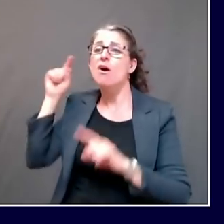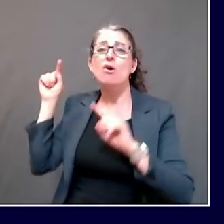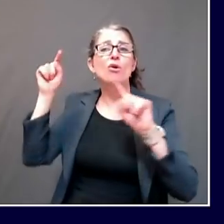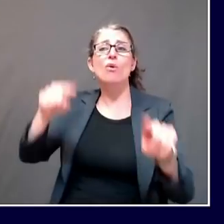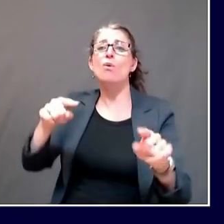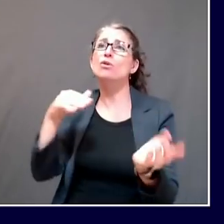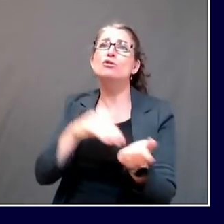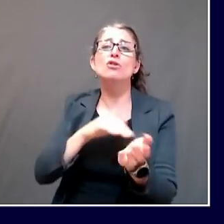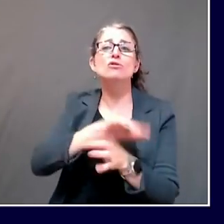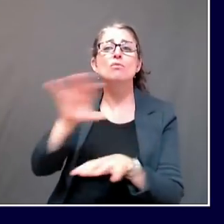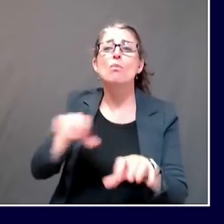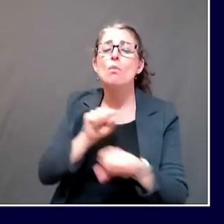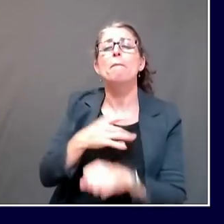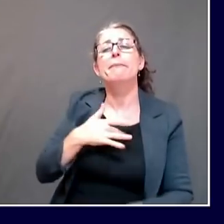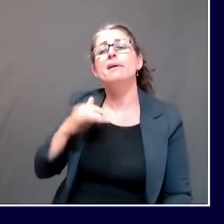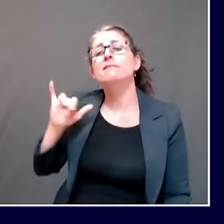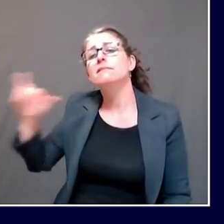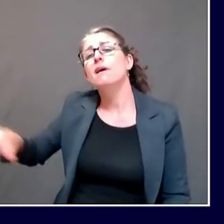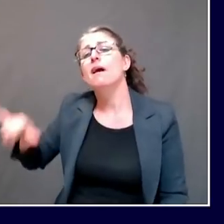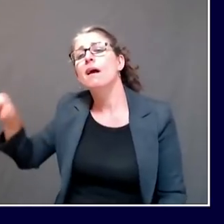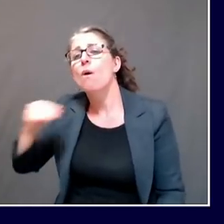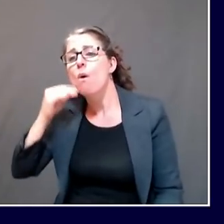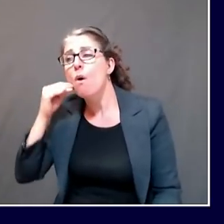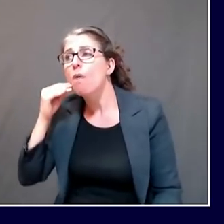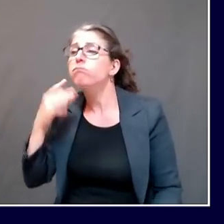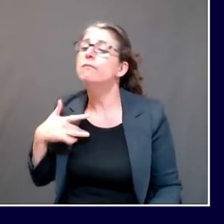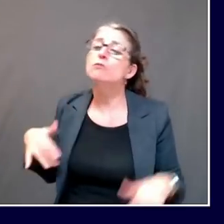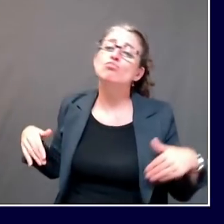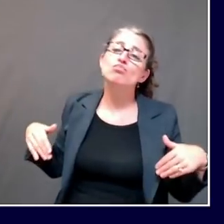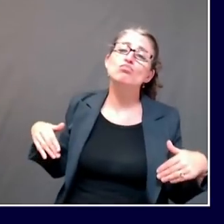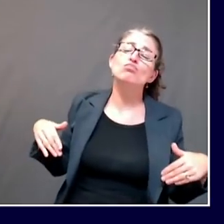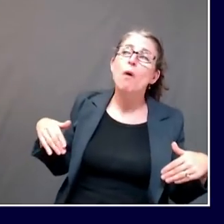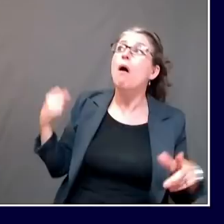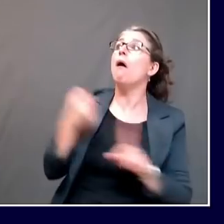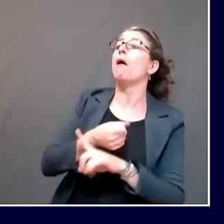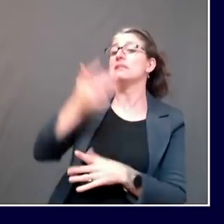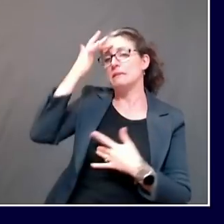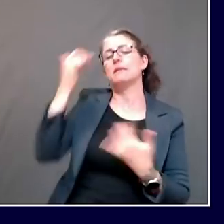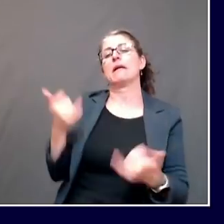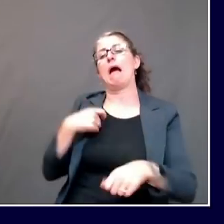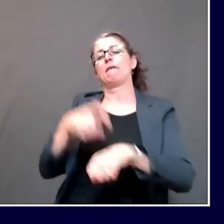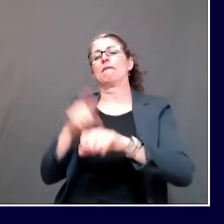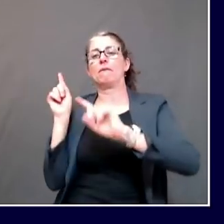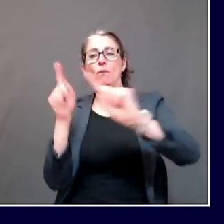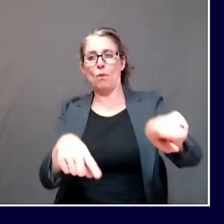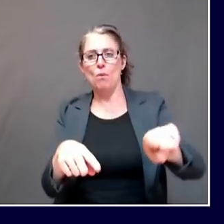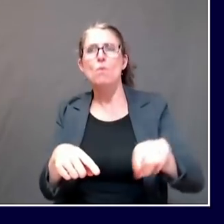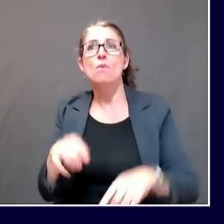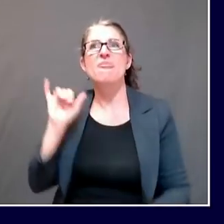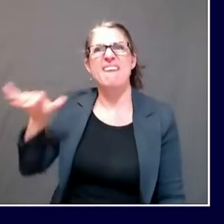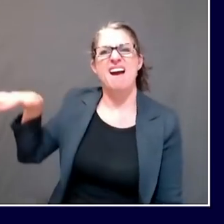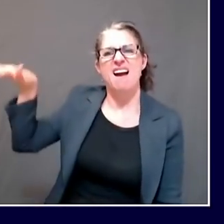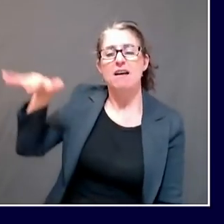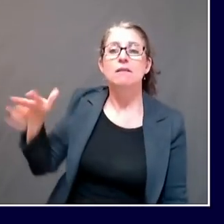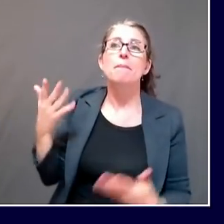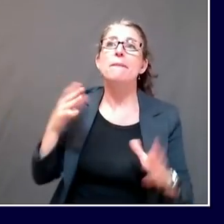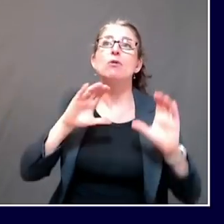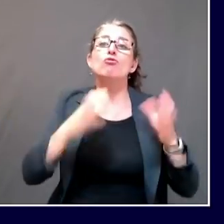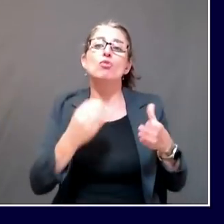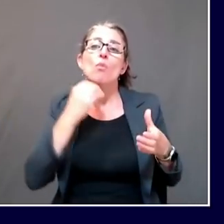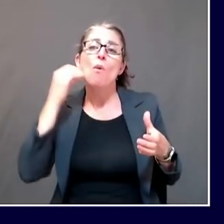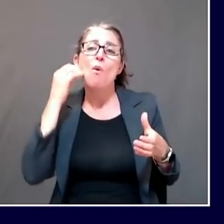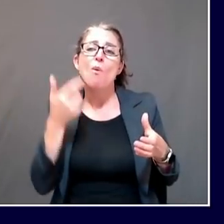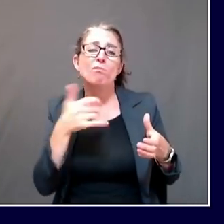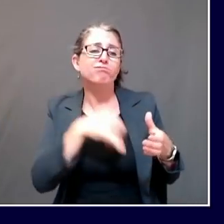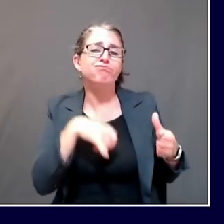it's the homeless or other groups who for whatever reason don't have that connection to a doctor? Can you speak at all to